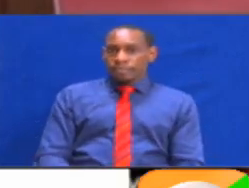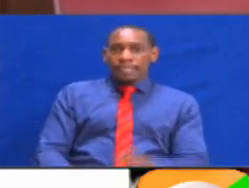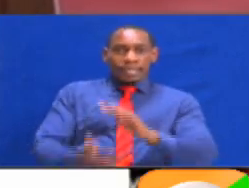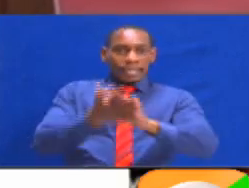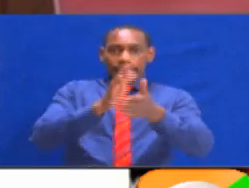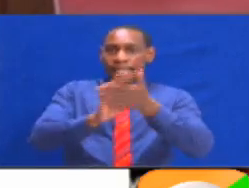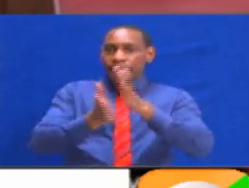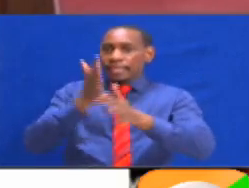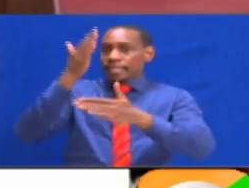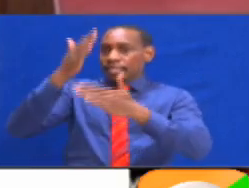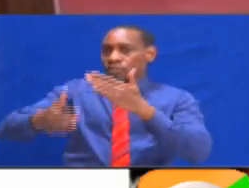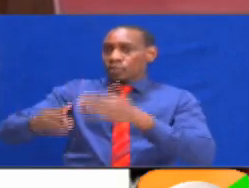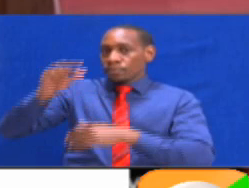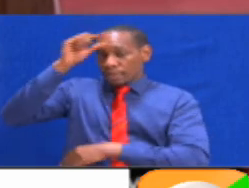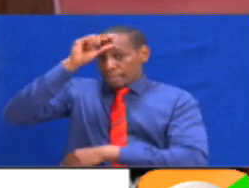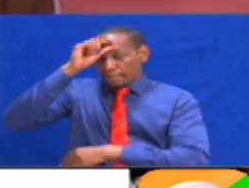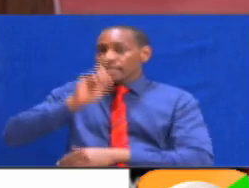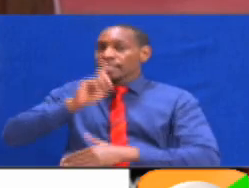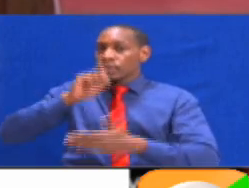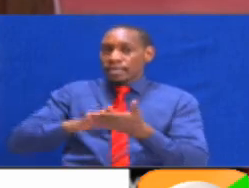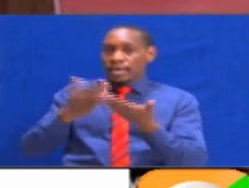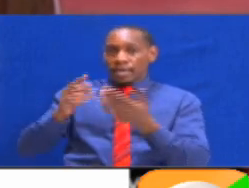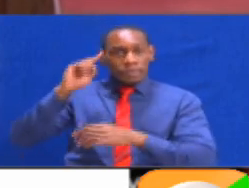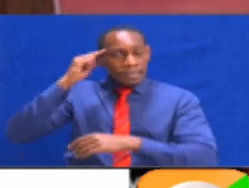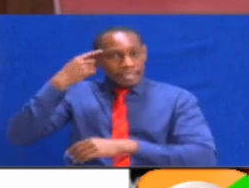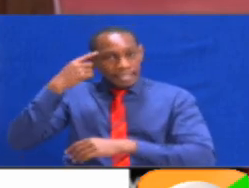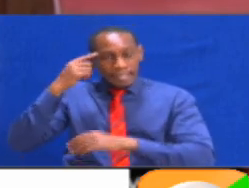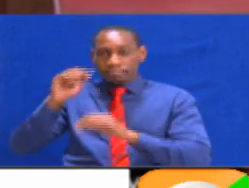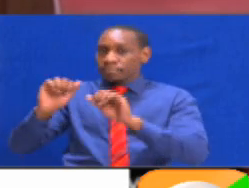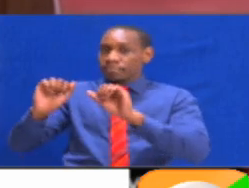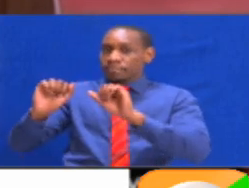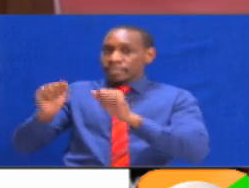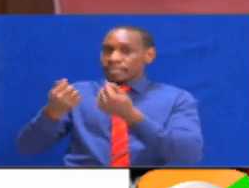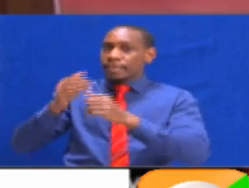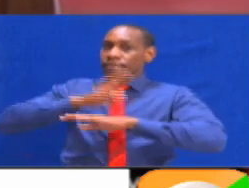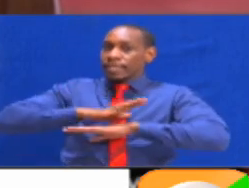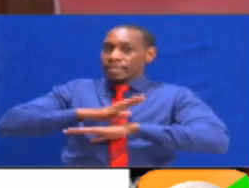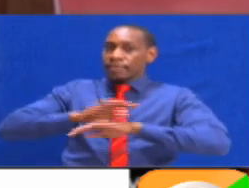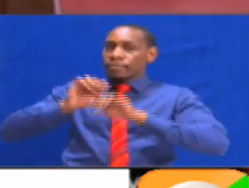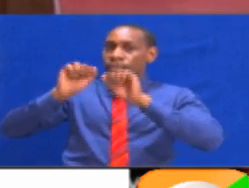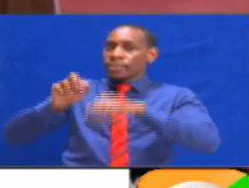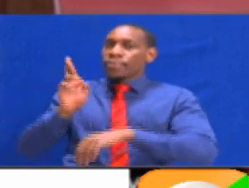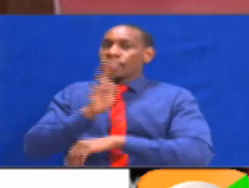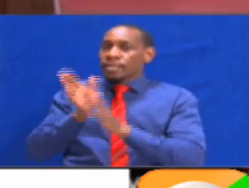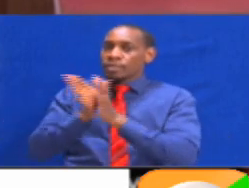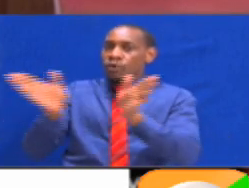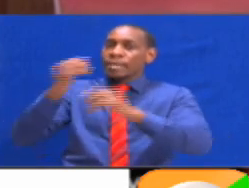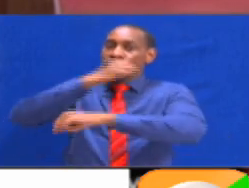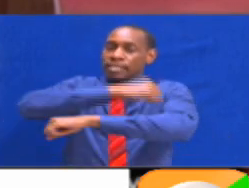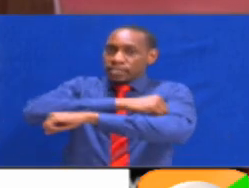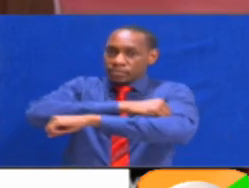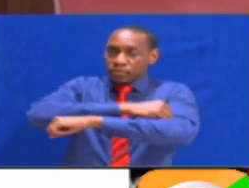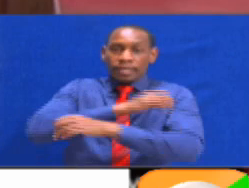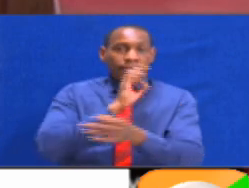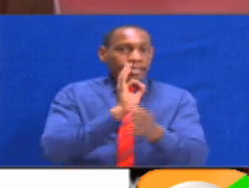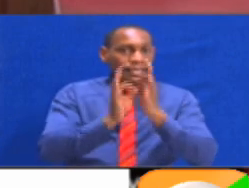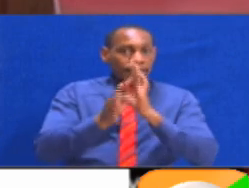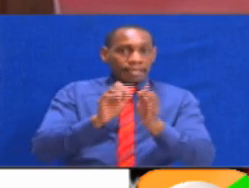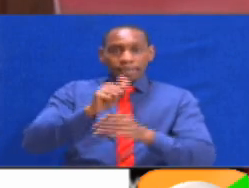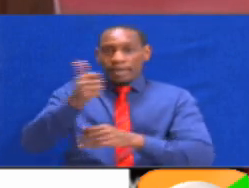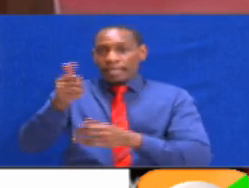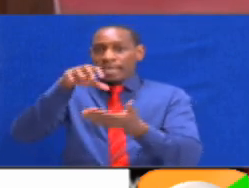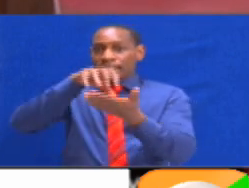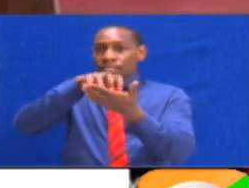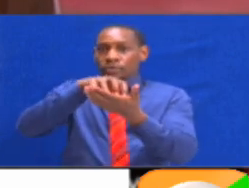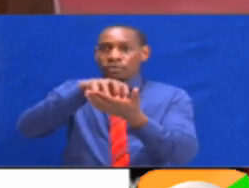Nothing stops the government from saying, well, we think now it is safe enough to risk opening schools. If, on the other